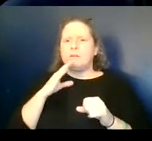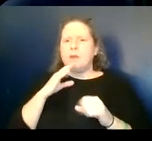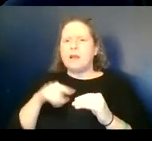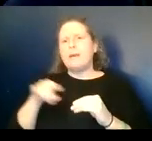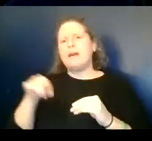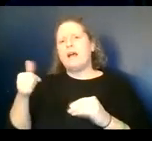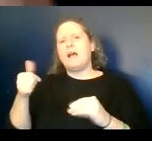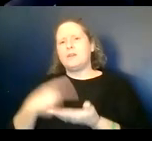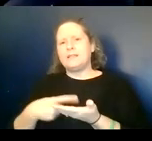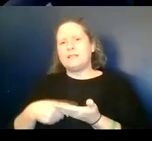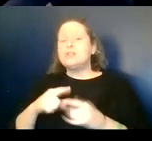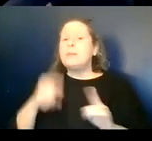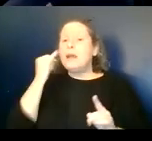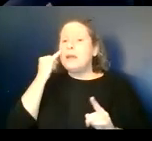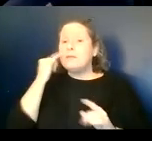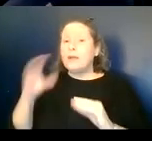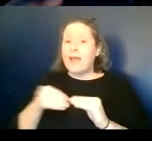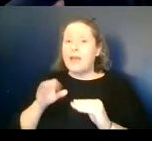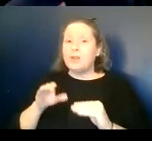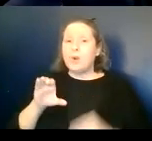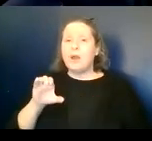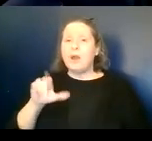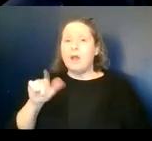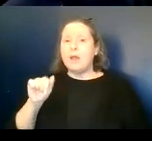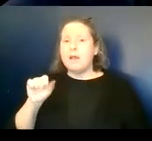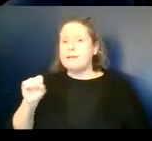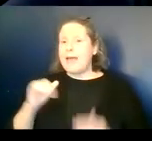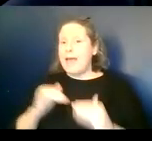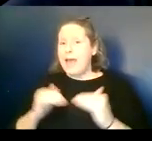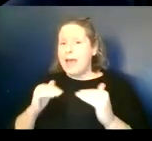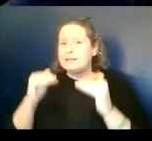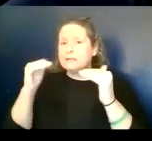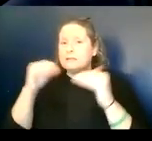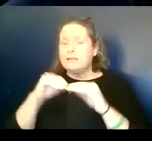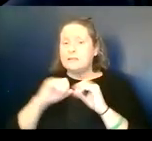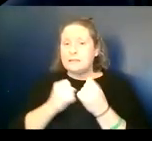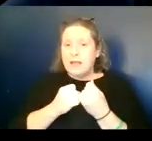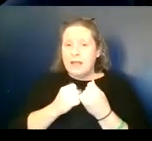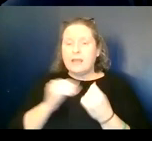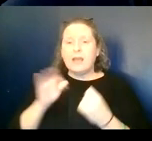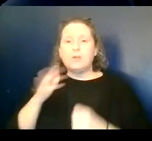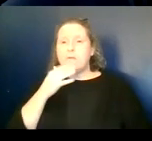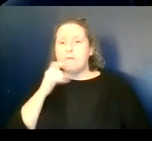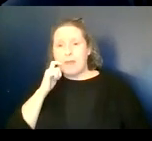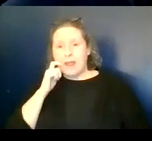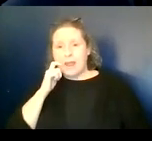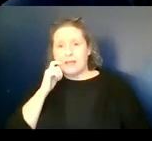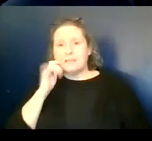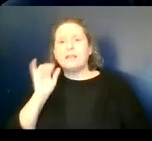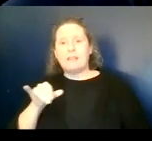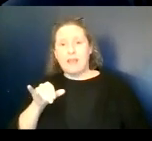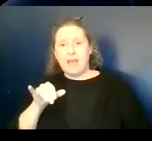you add class and race to it, it gets more Complicated, right?